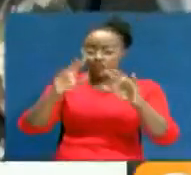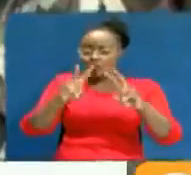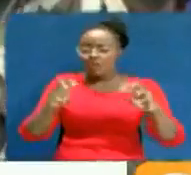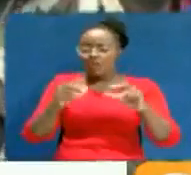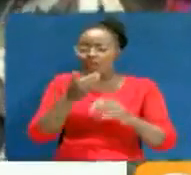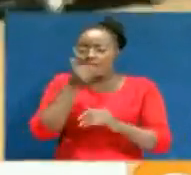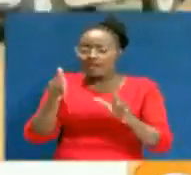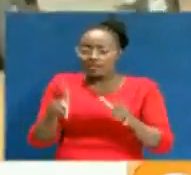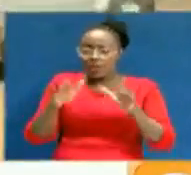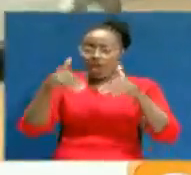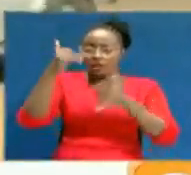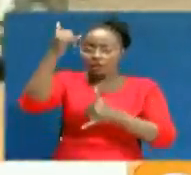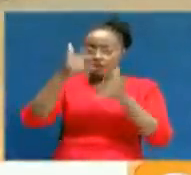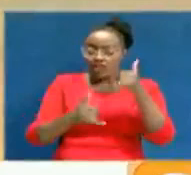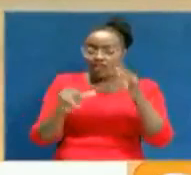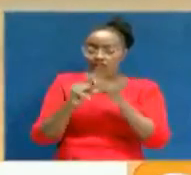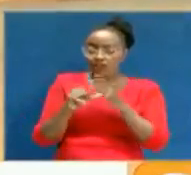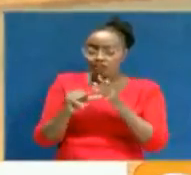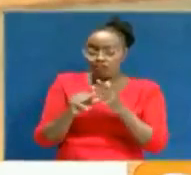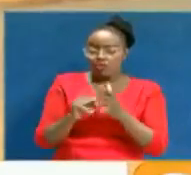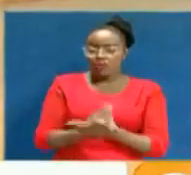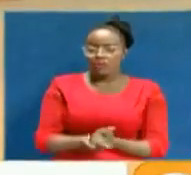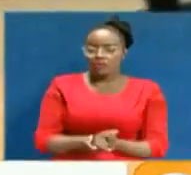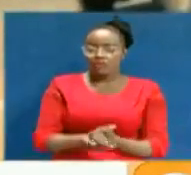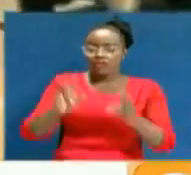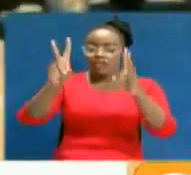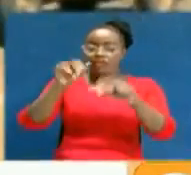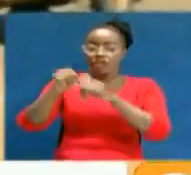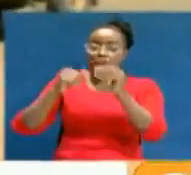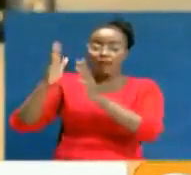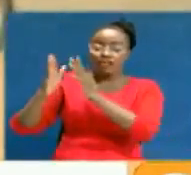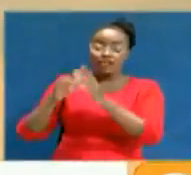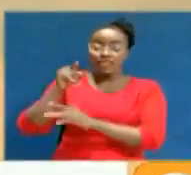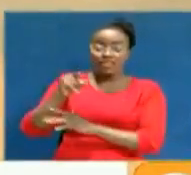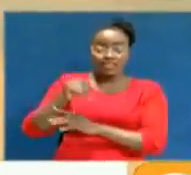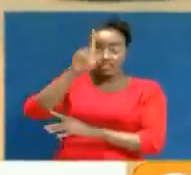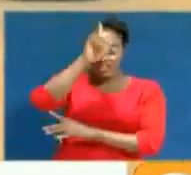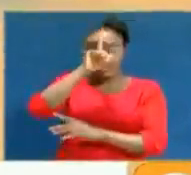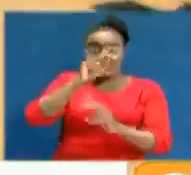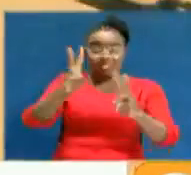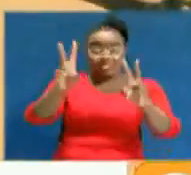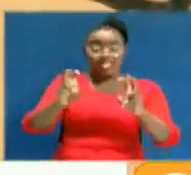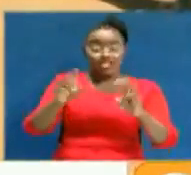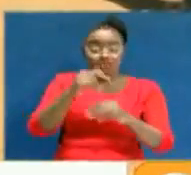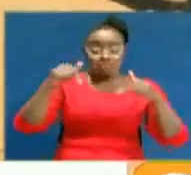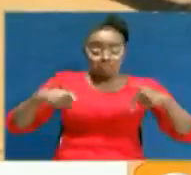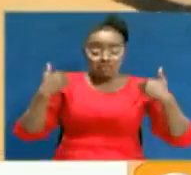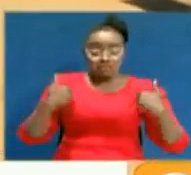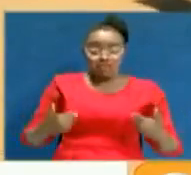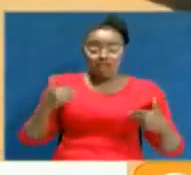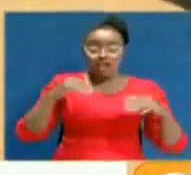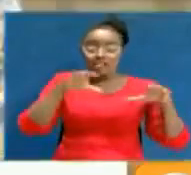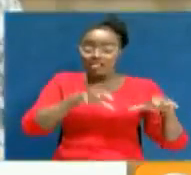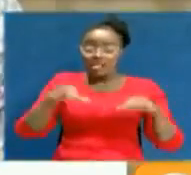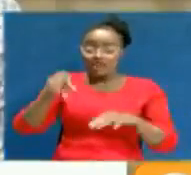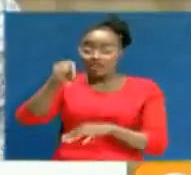best approaches to end the recurrent problem. Mambo ya security ni mambo kali. Mimi mwenyewe nimeumia